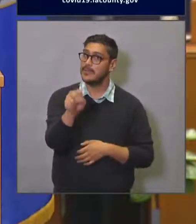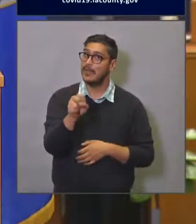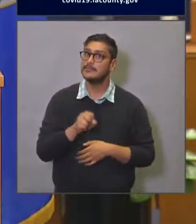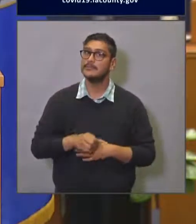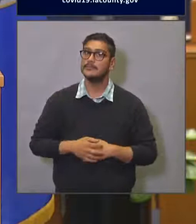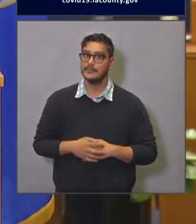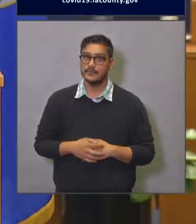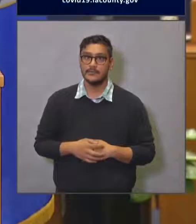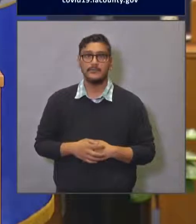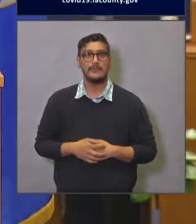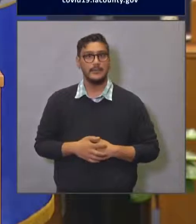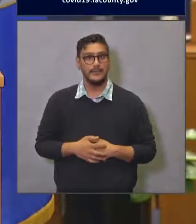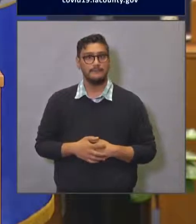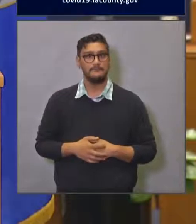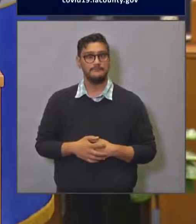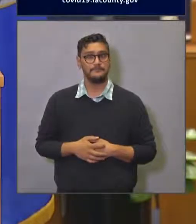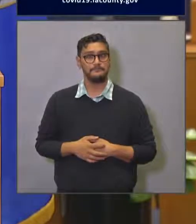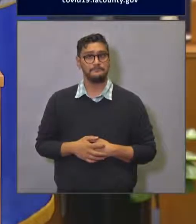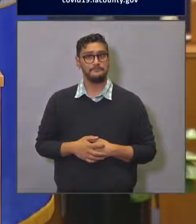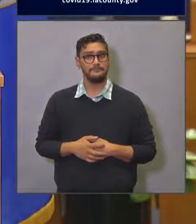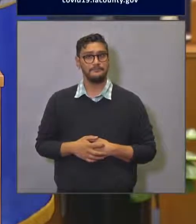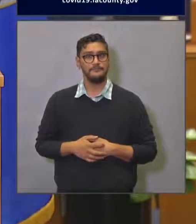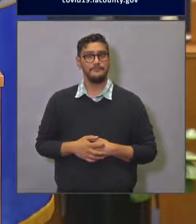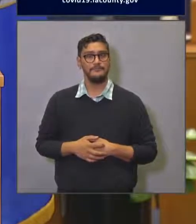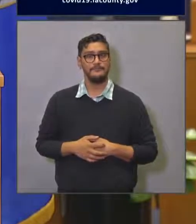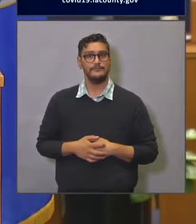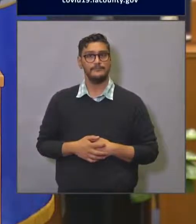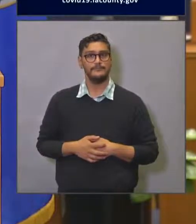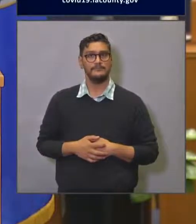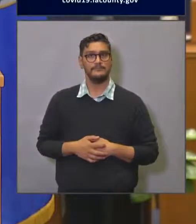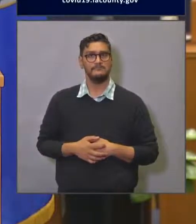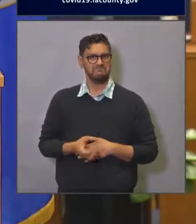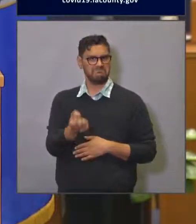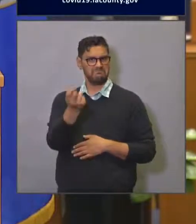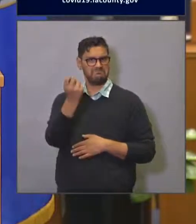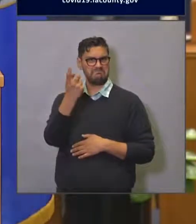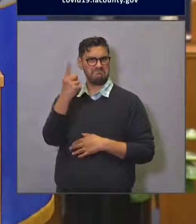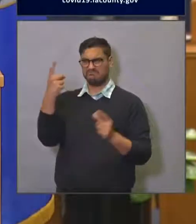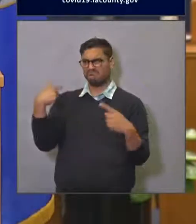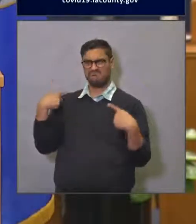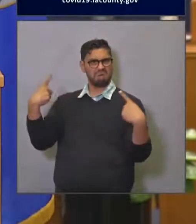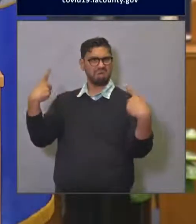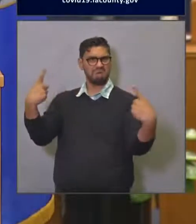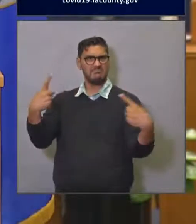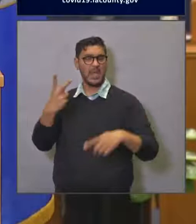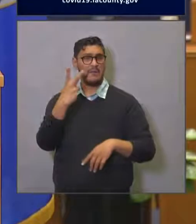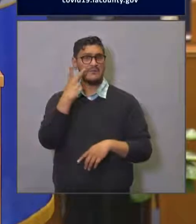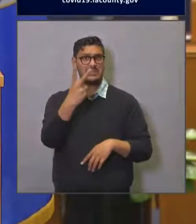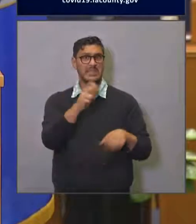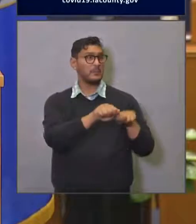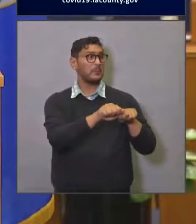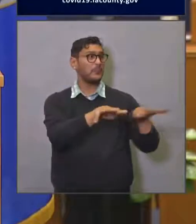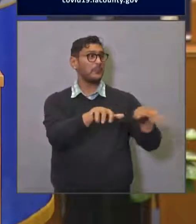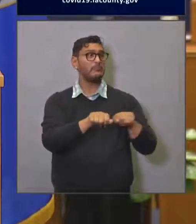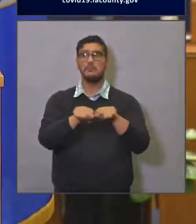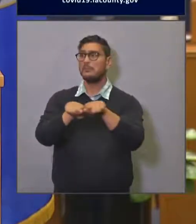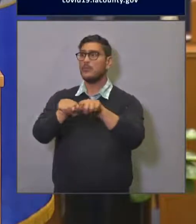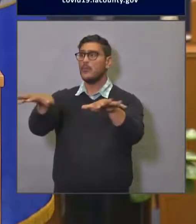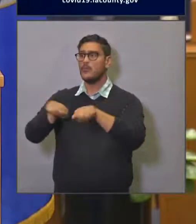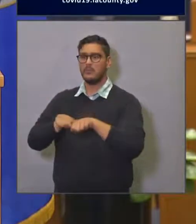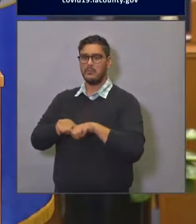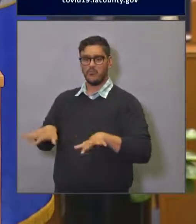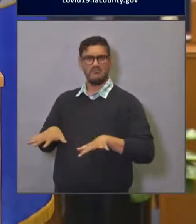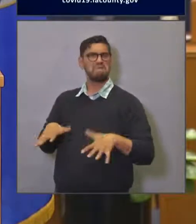along we've been seeing outbreaks, in congregate living settings. What I think sets LA